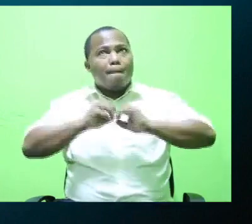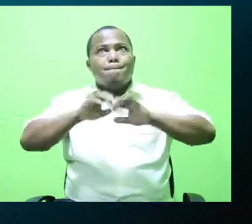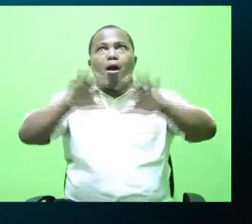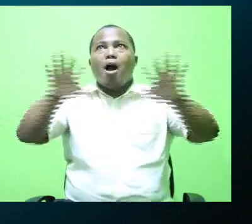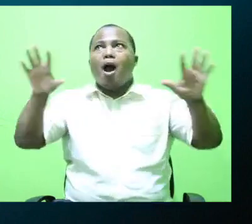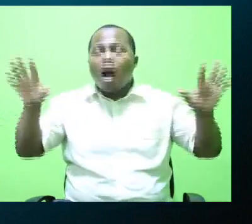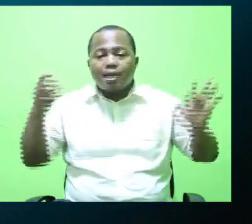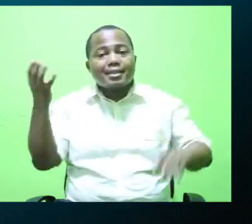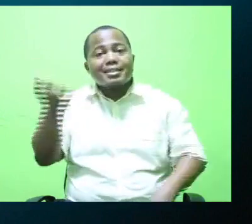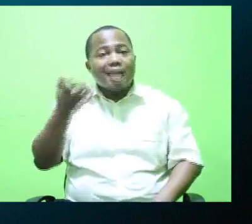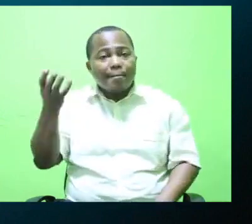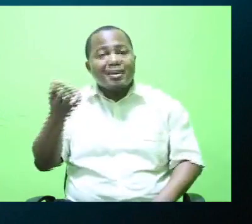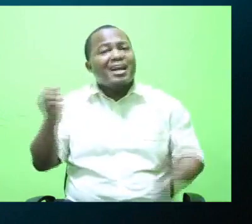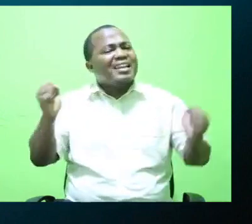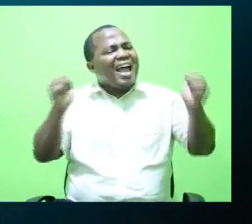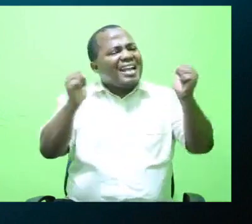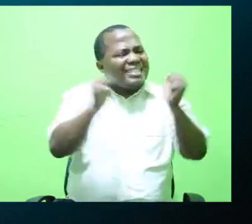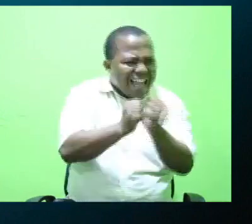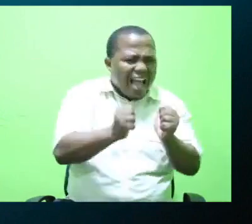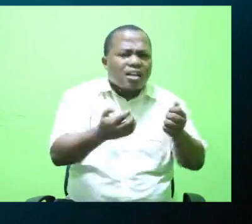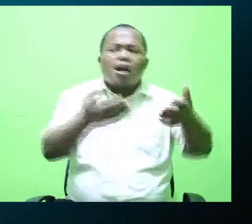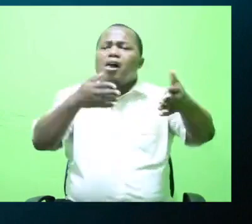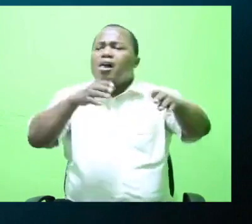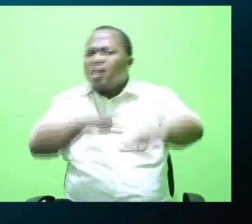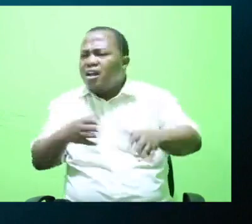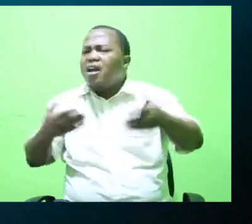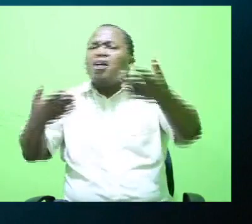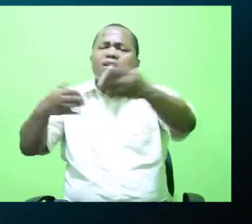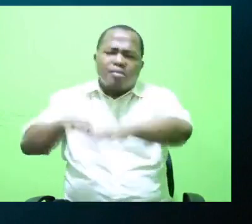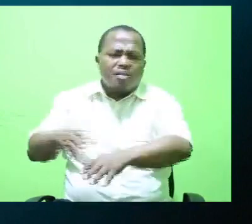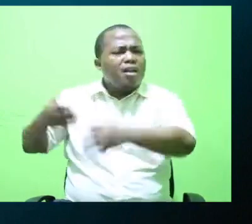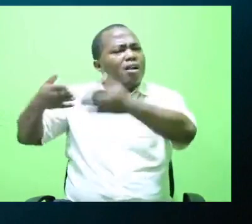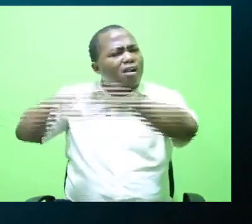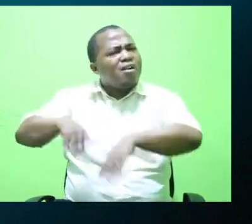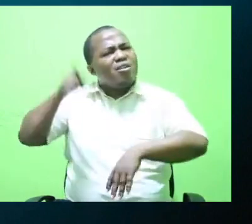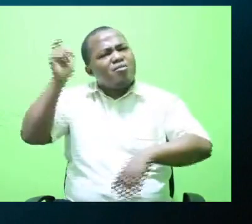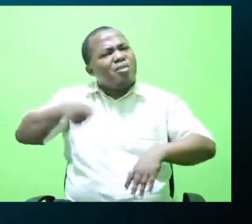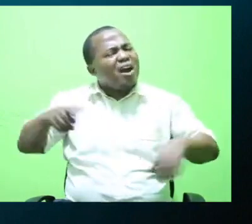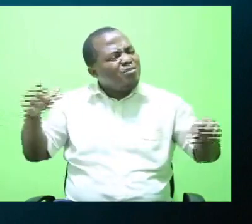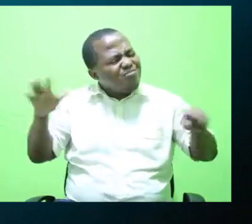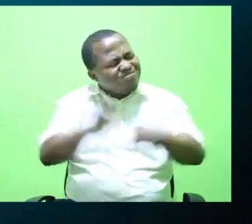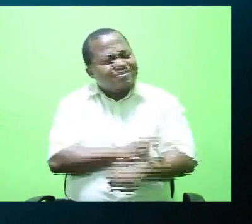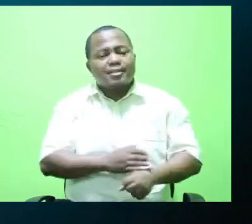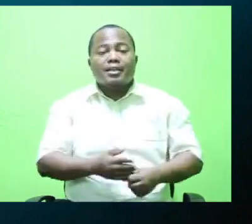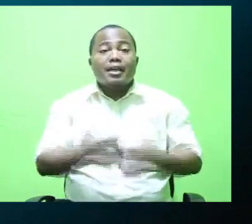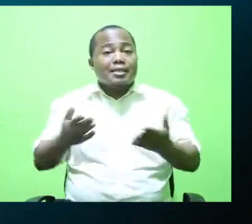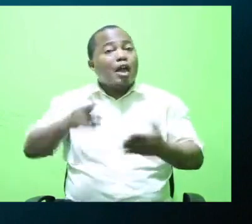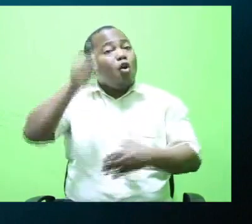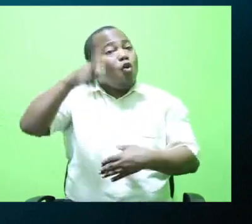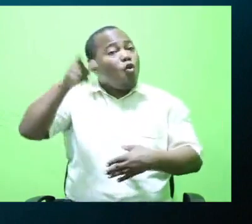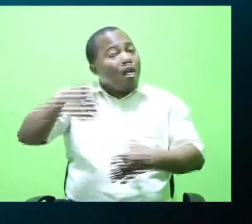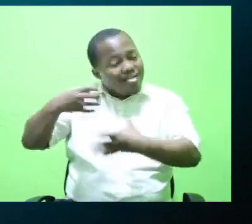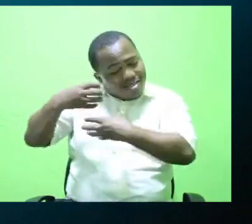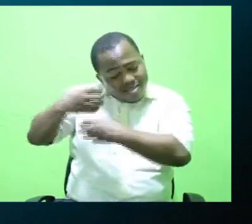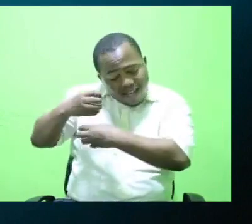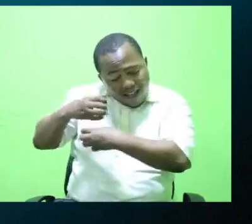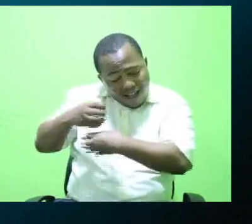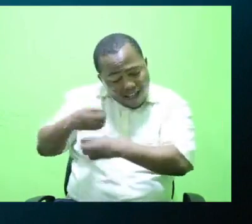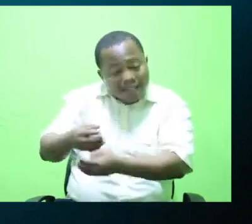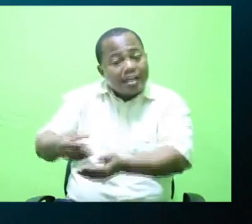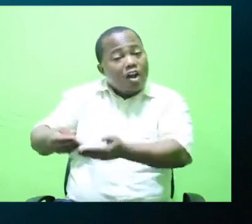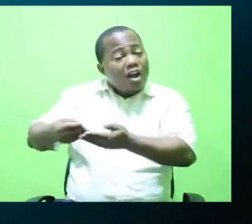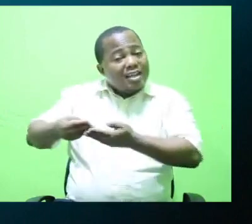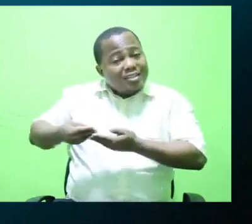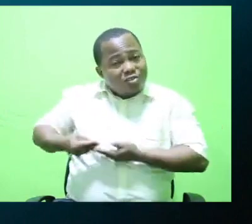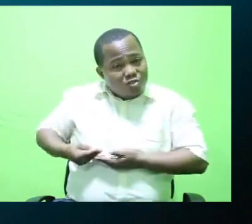societies and attack and kills a lot of people. So the scientist may